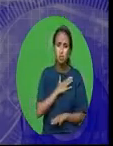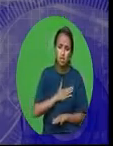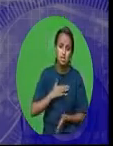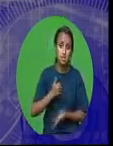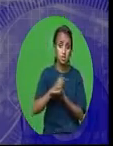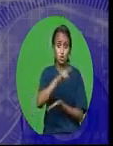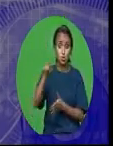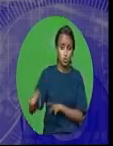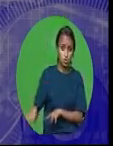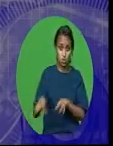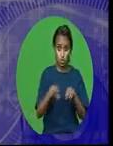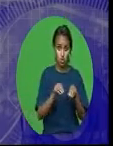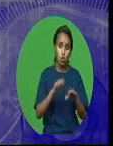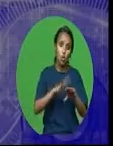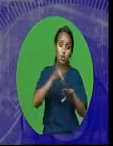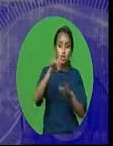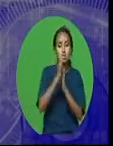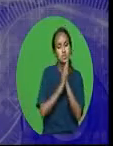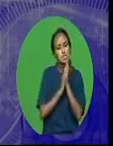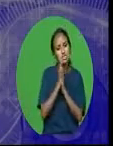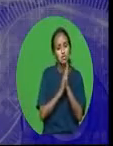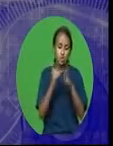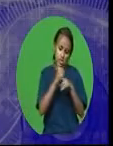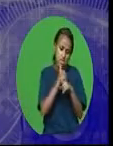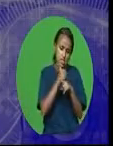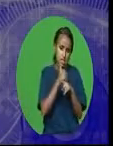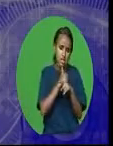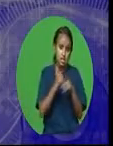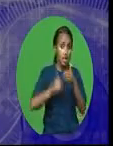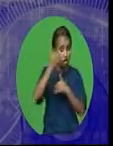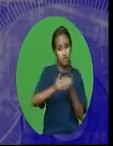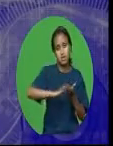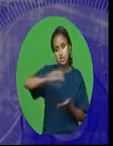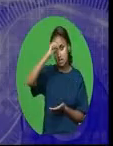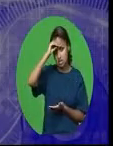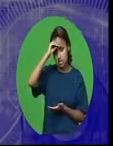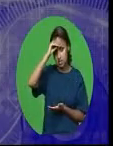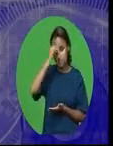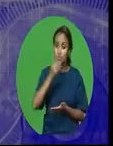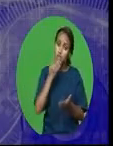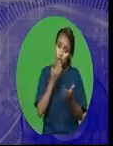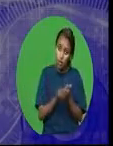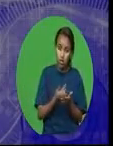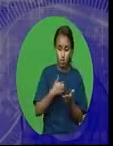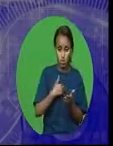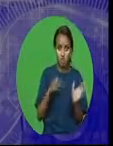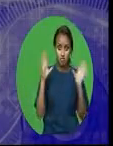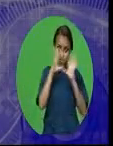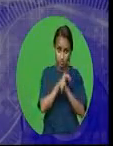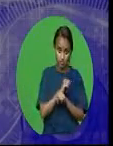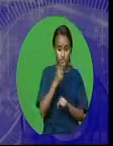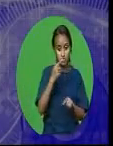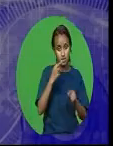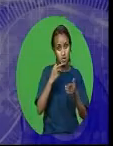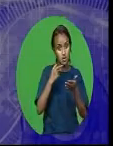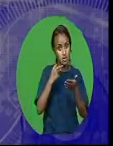please assist your students on their needs while they are practicing after the lesson. Well, we have come to the end of